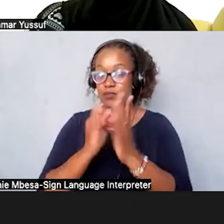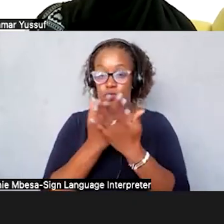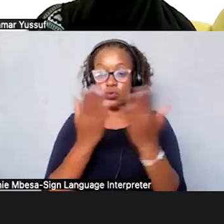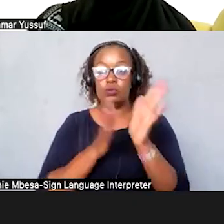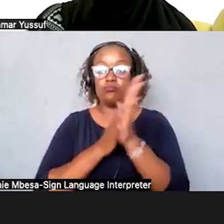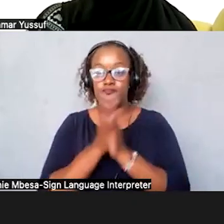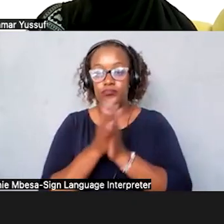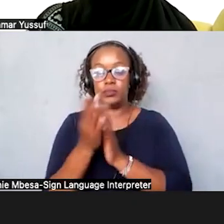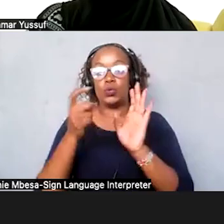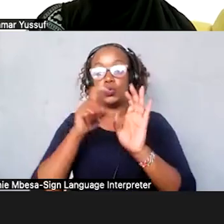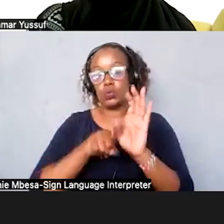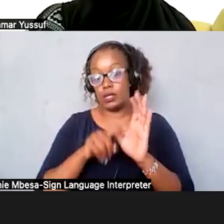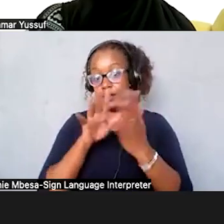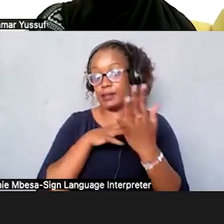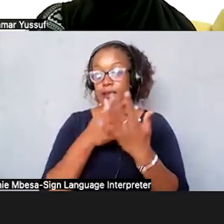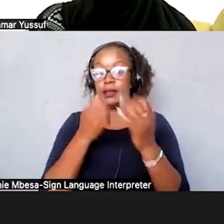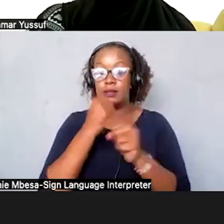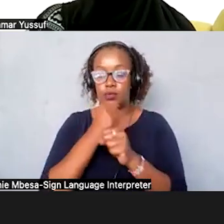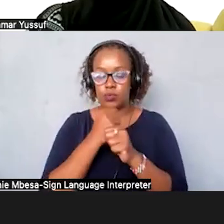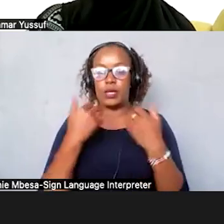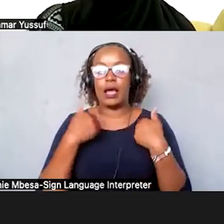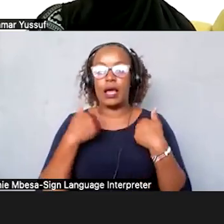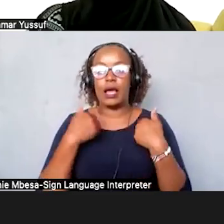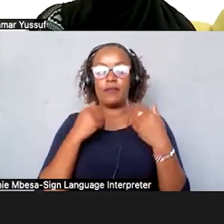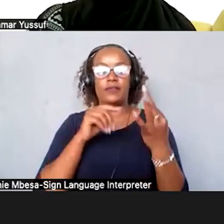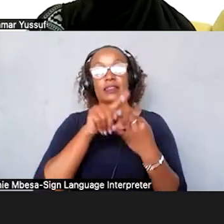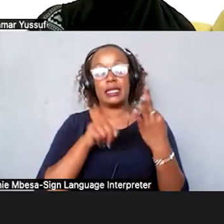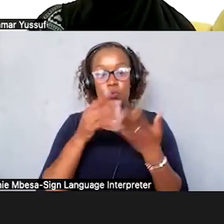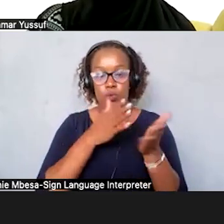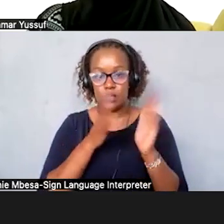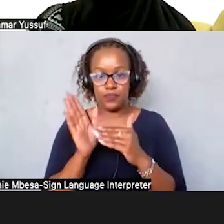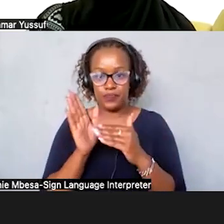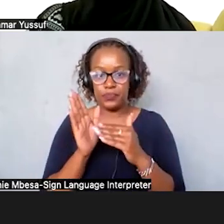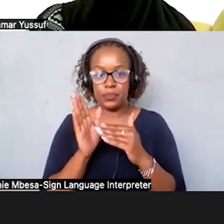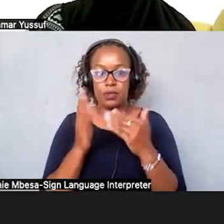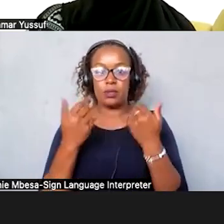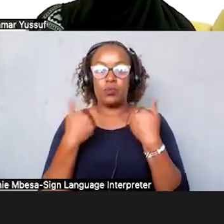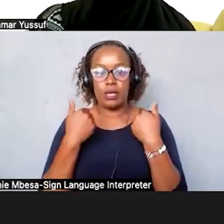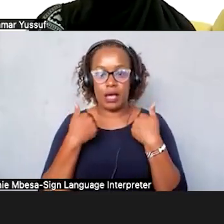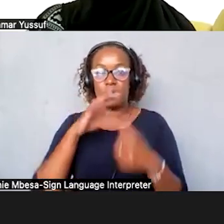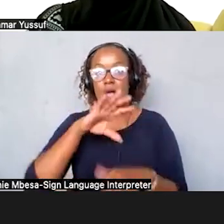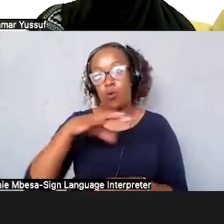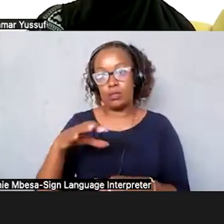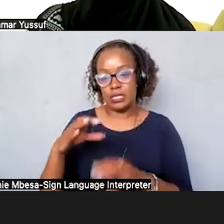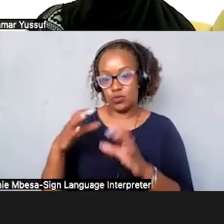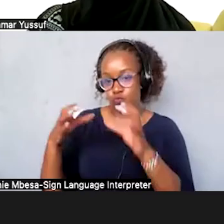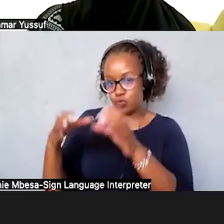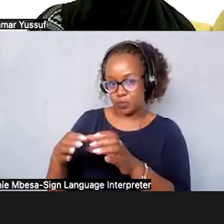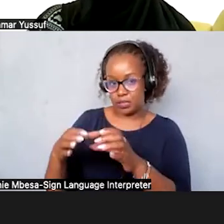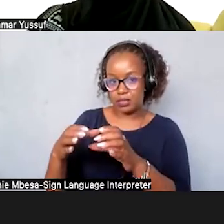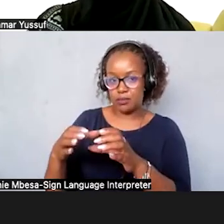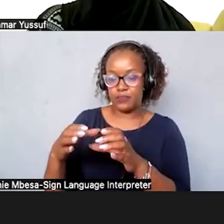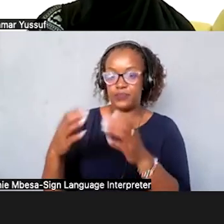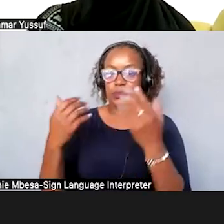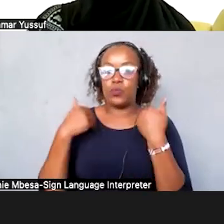join the network in 3 ways. For one, we have chapters, county chapters. So far, we have launched 3 chapters,